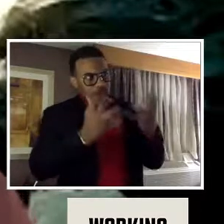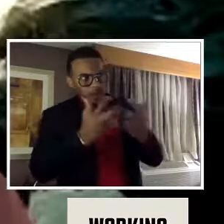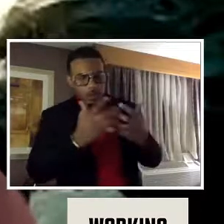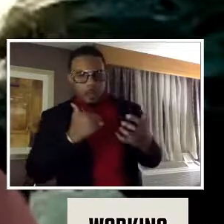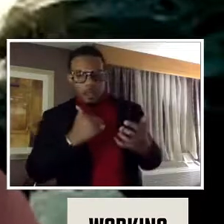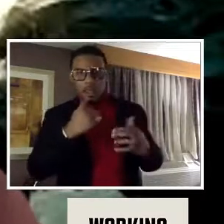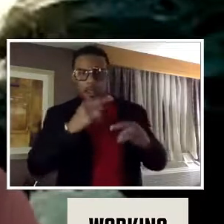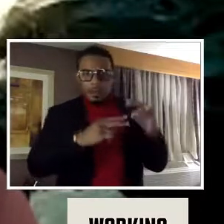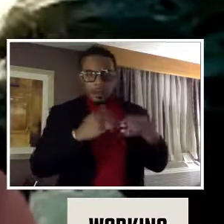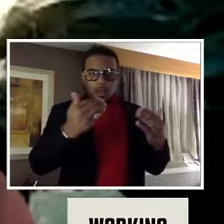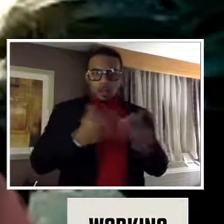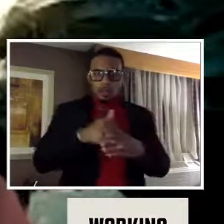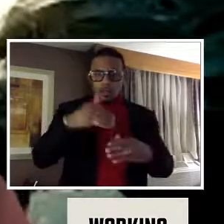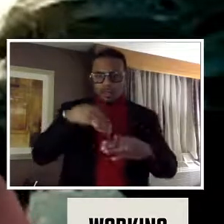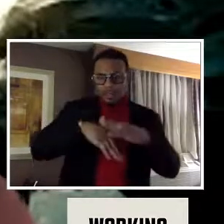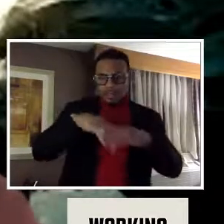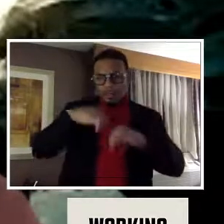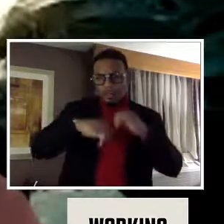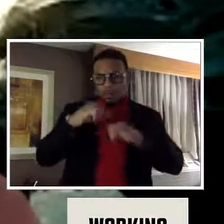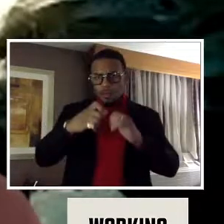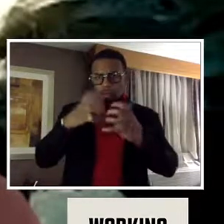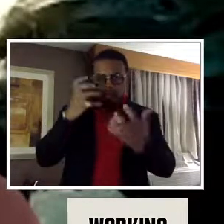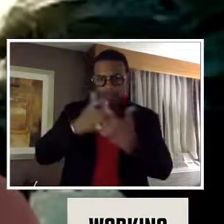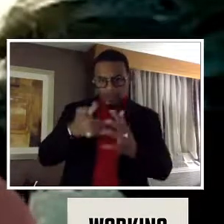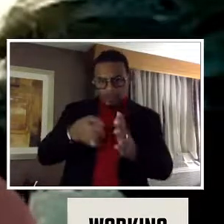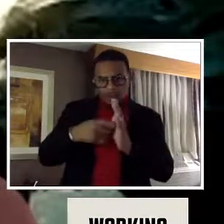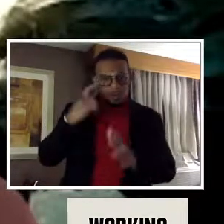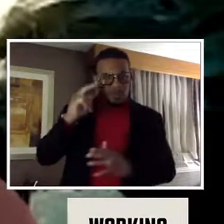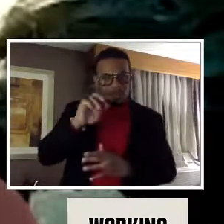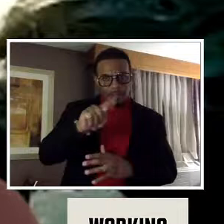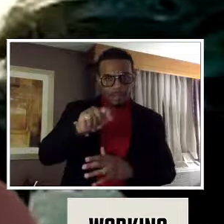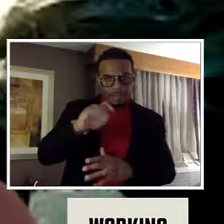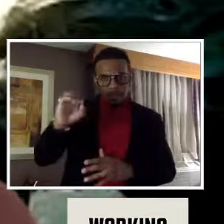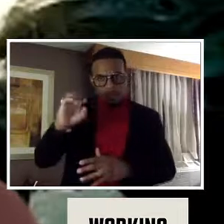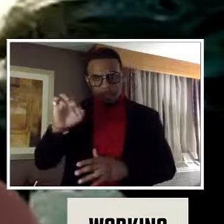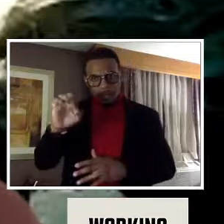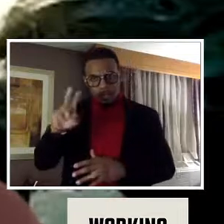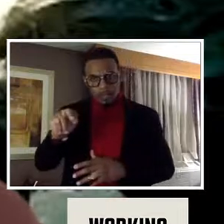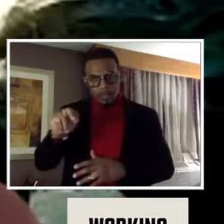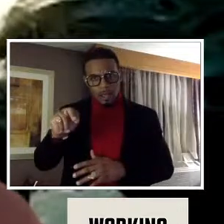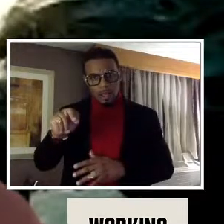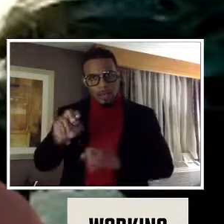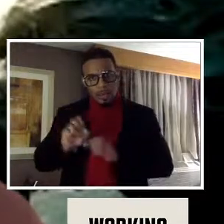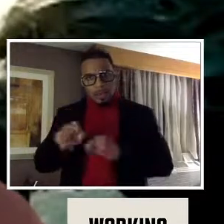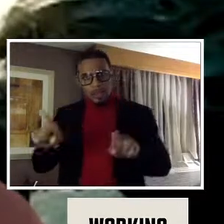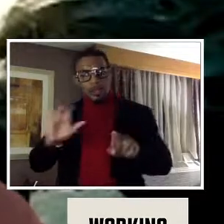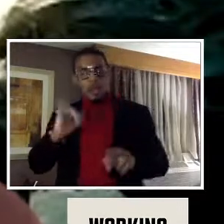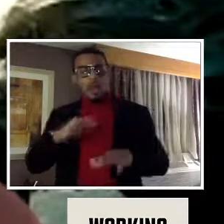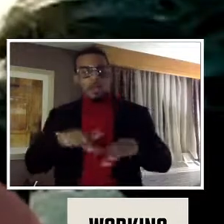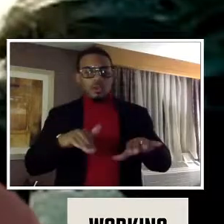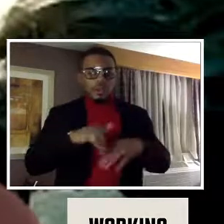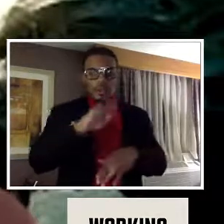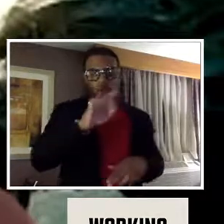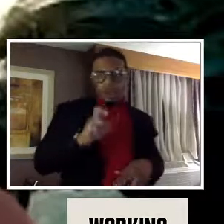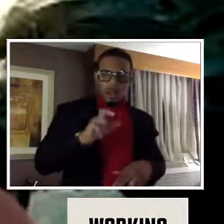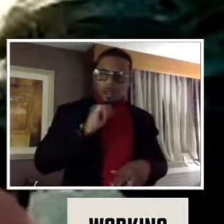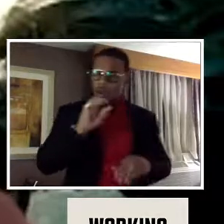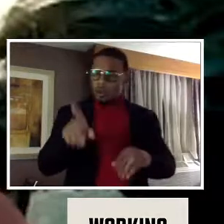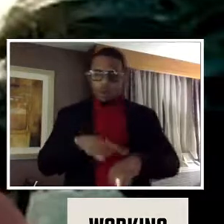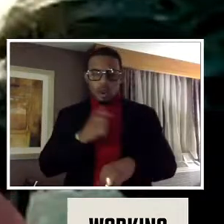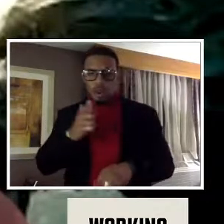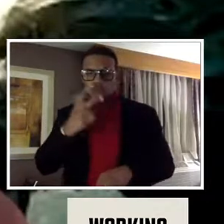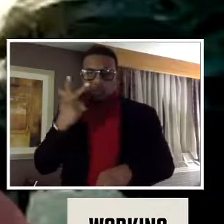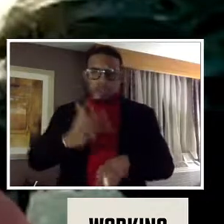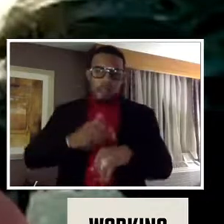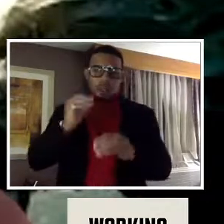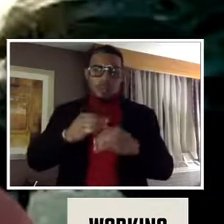new infrastructure in alignment with the demands of net zero carbon emissions, so that our children in the Bronx are no longer